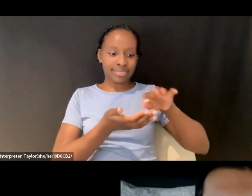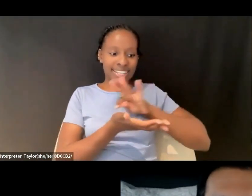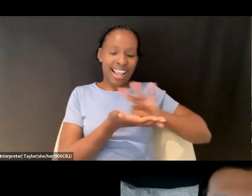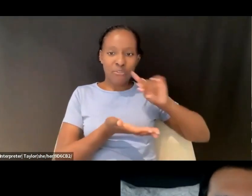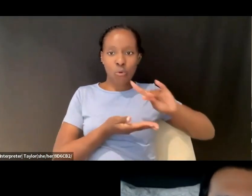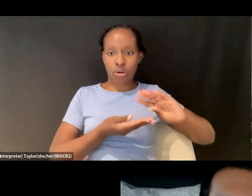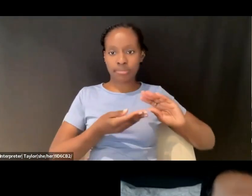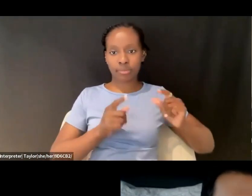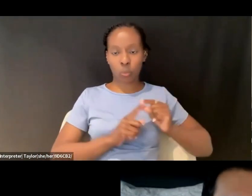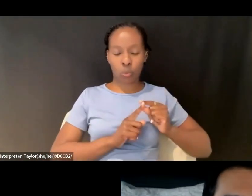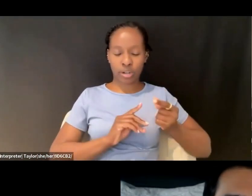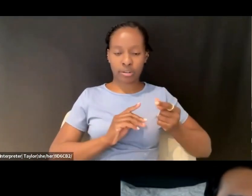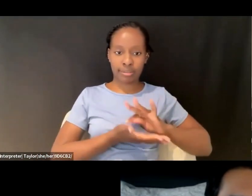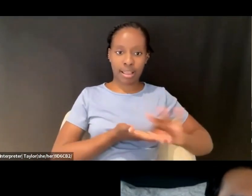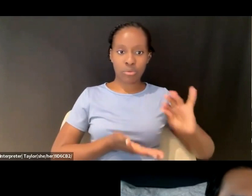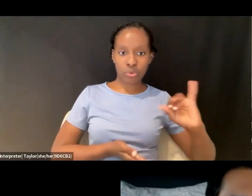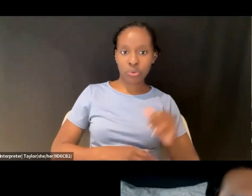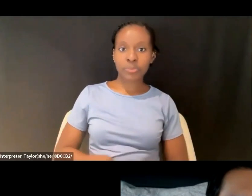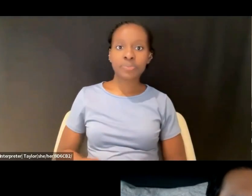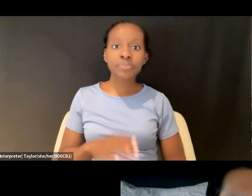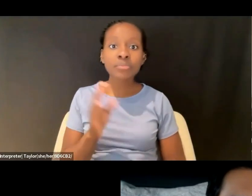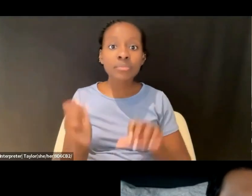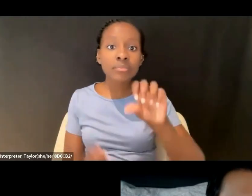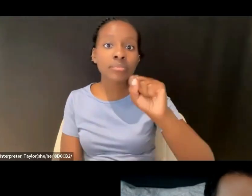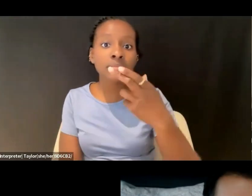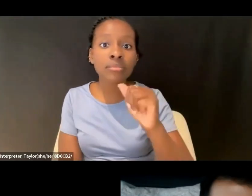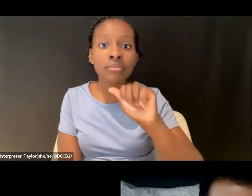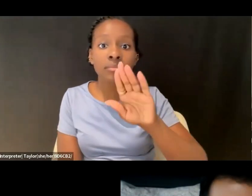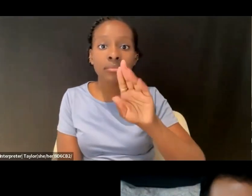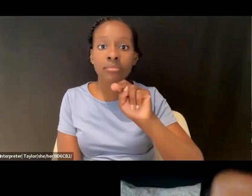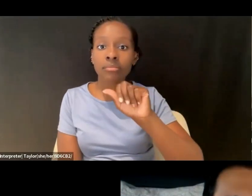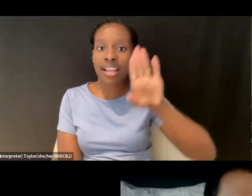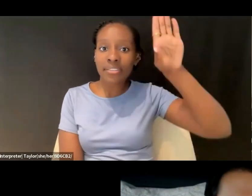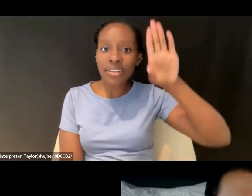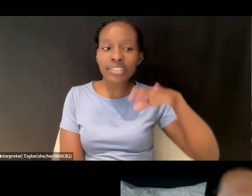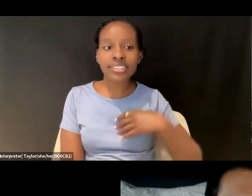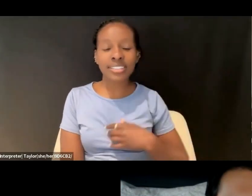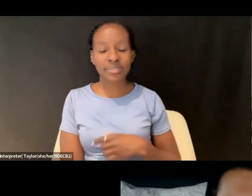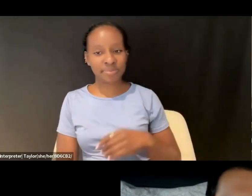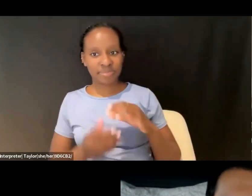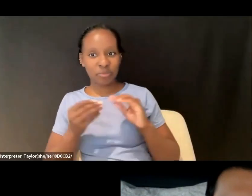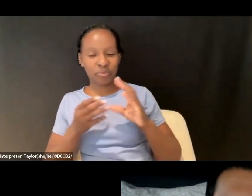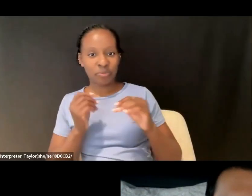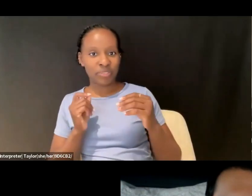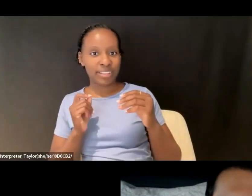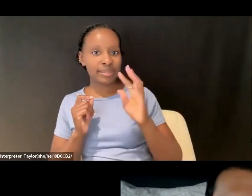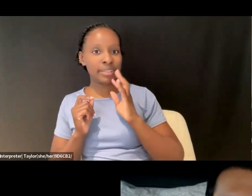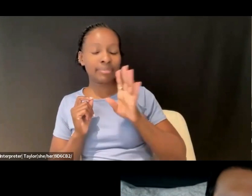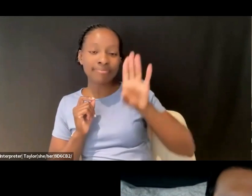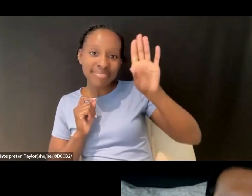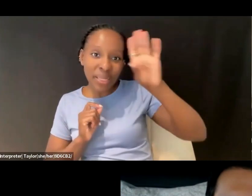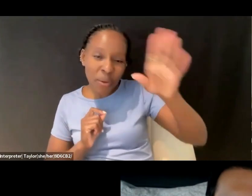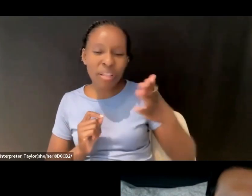got Shabnam raised their hand. Hi. Hello. Hi, thank you so much for the